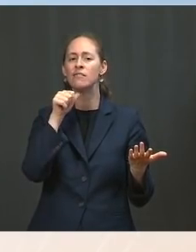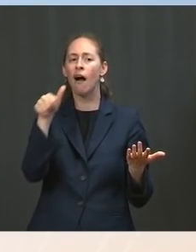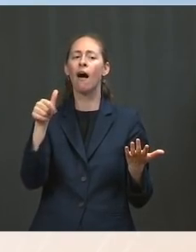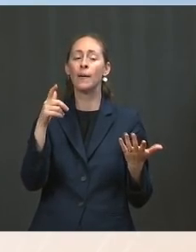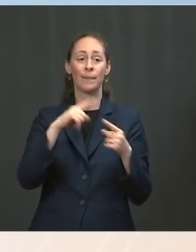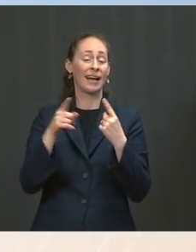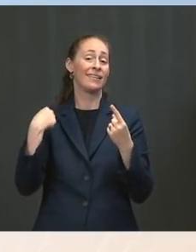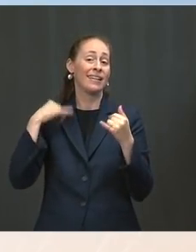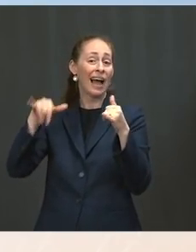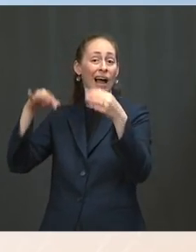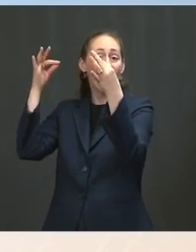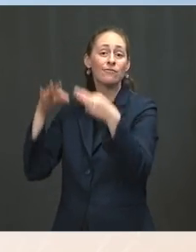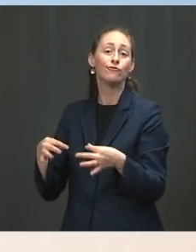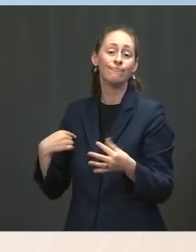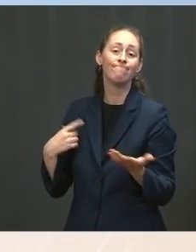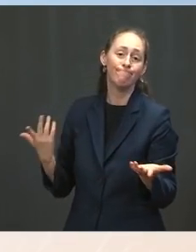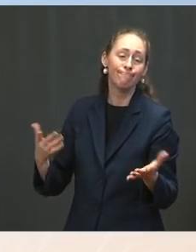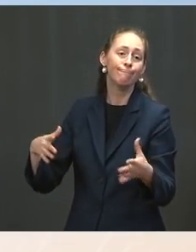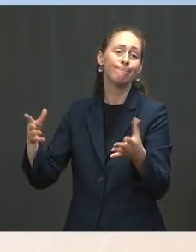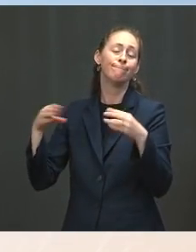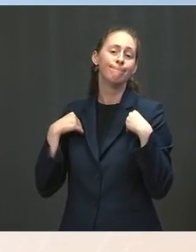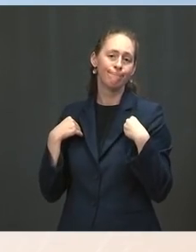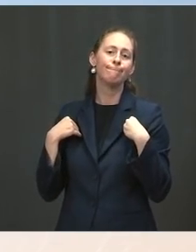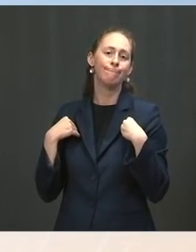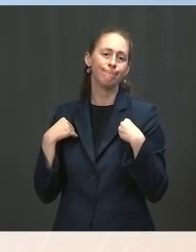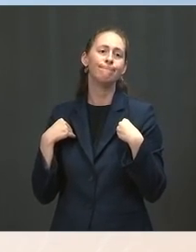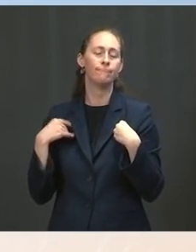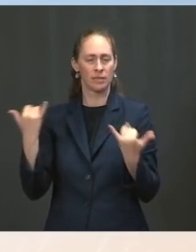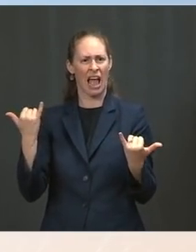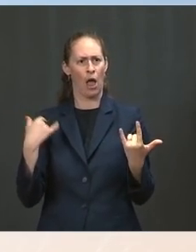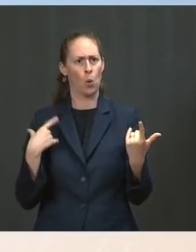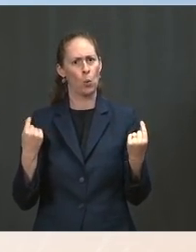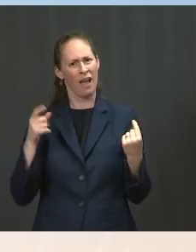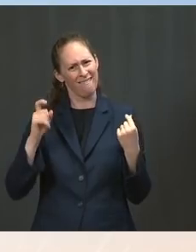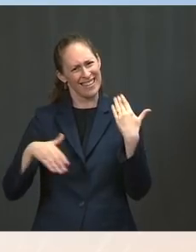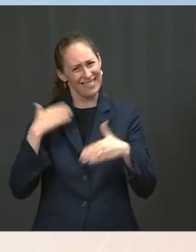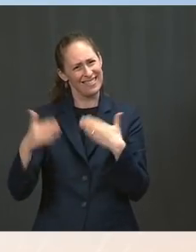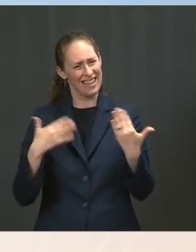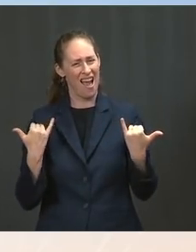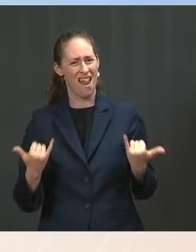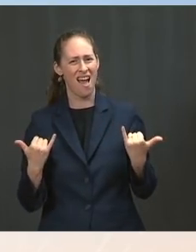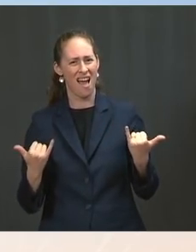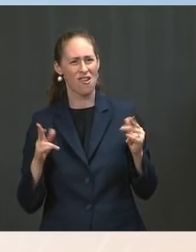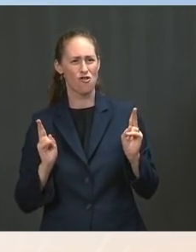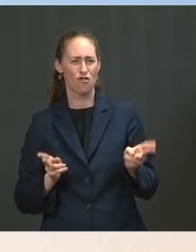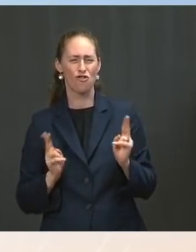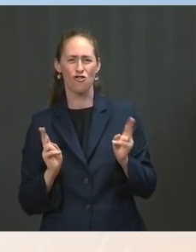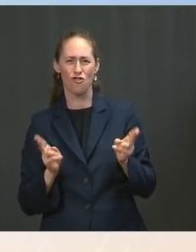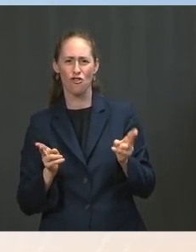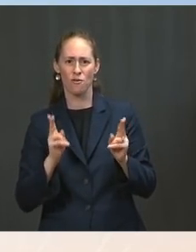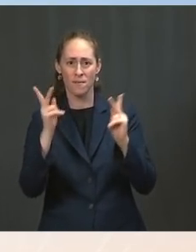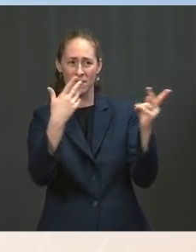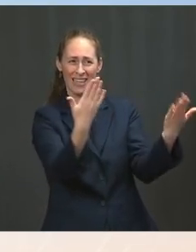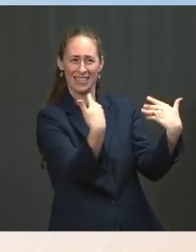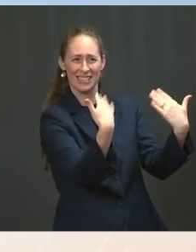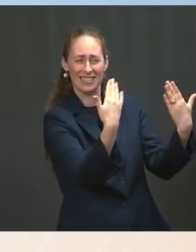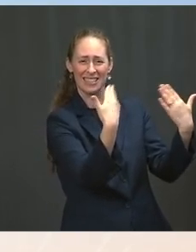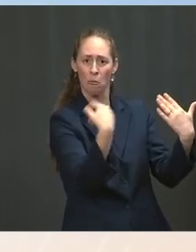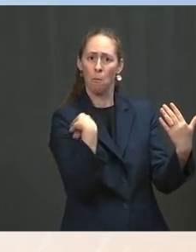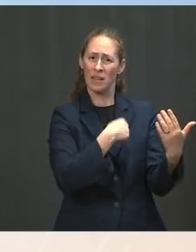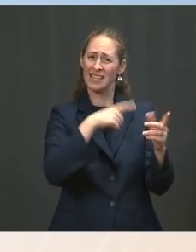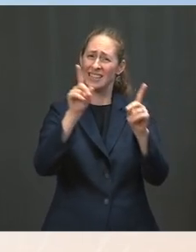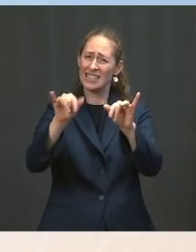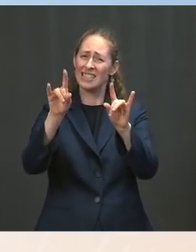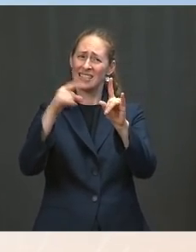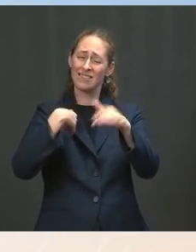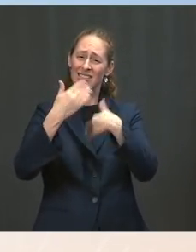faced a circumstance in which we needed to move rapidly to secure the airfield to help get those folks out, that's precisely what we did, and that is precisely what we